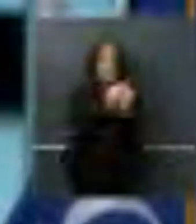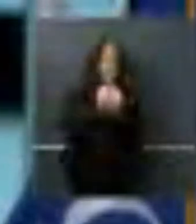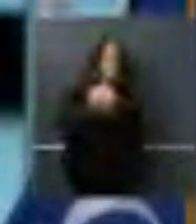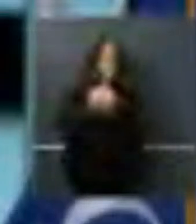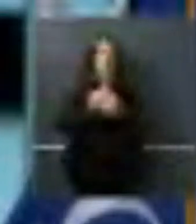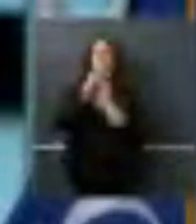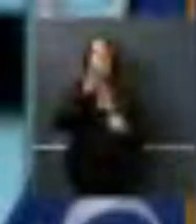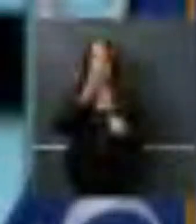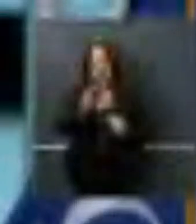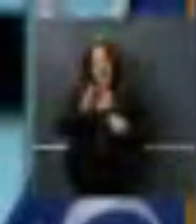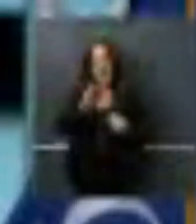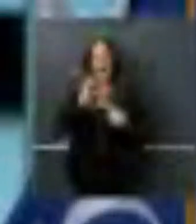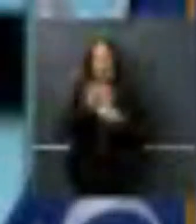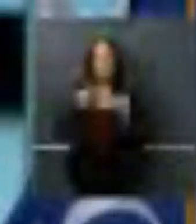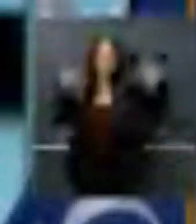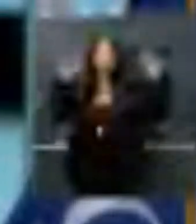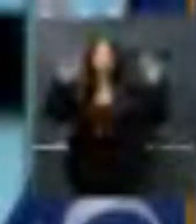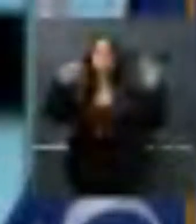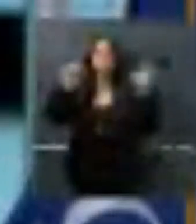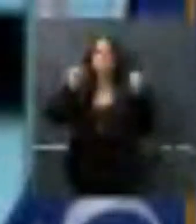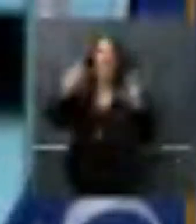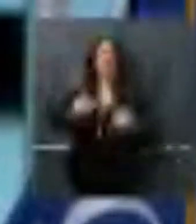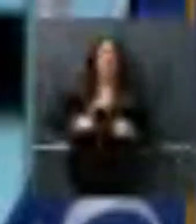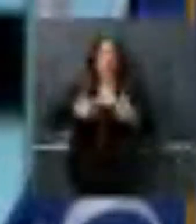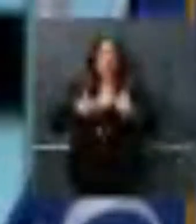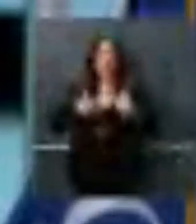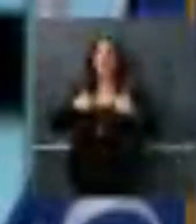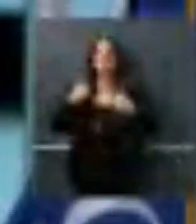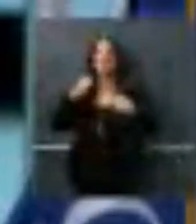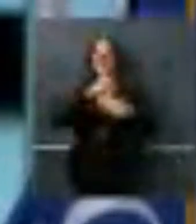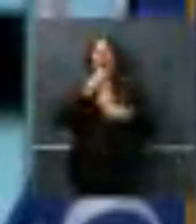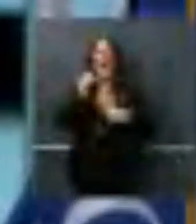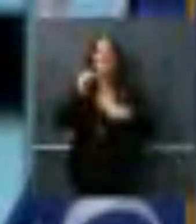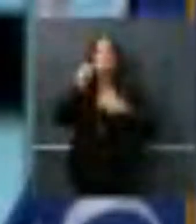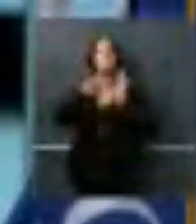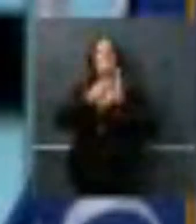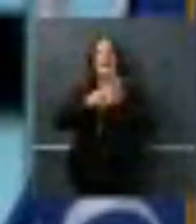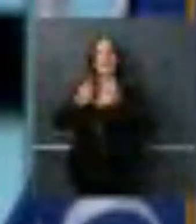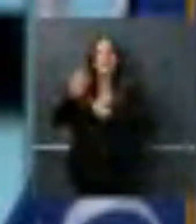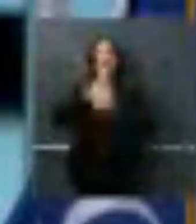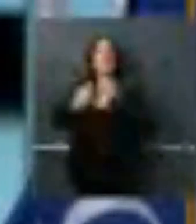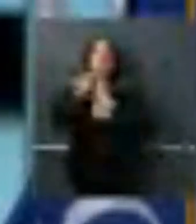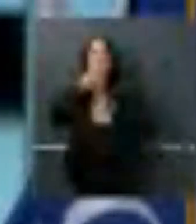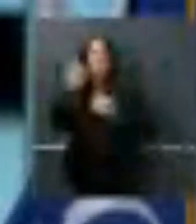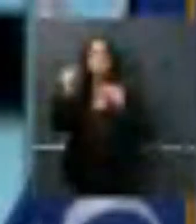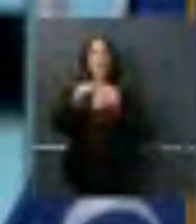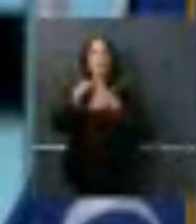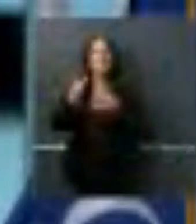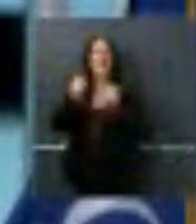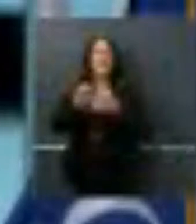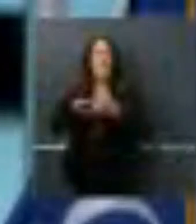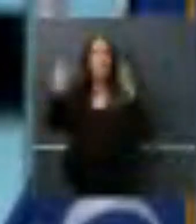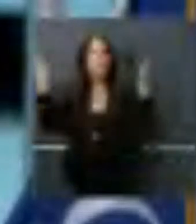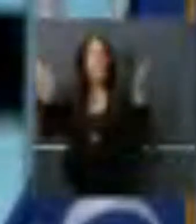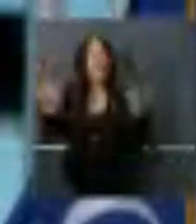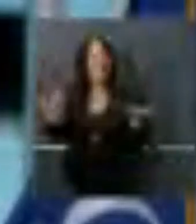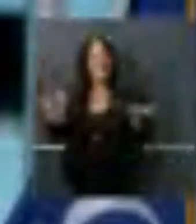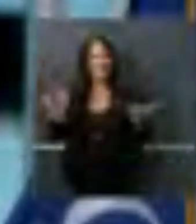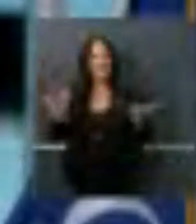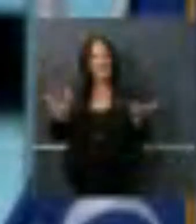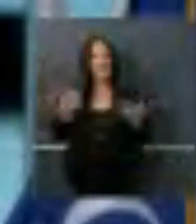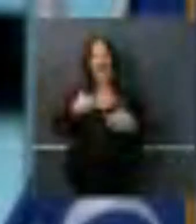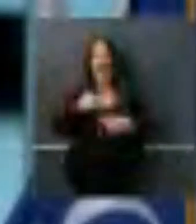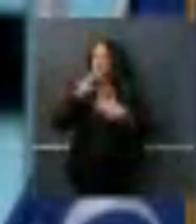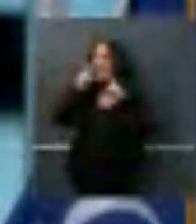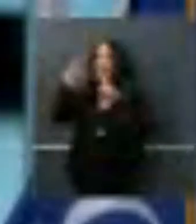go back into fits and starts. And so I assure you, I'm looking forward to starting up this engine of this economy. And closing,